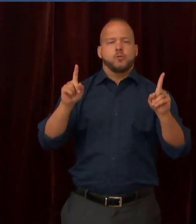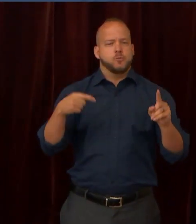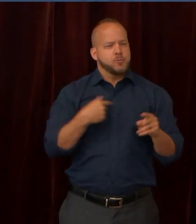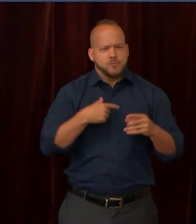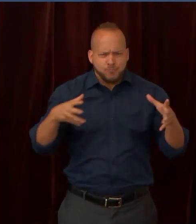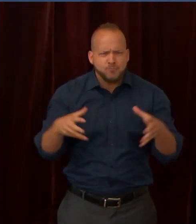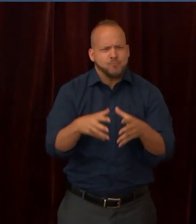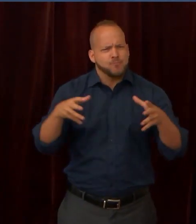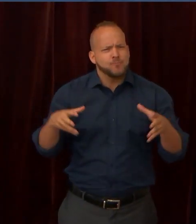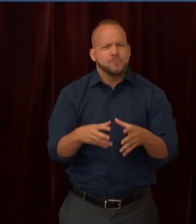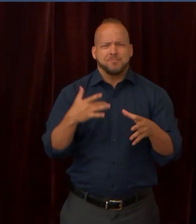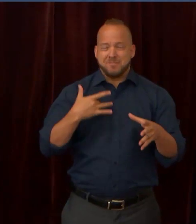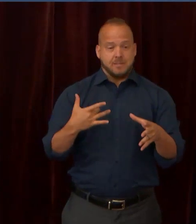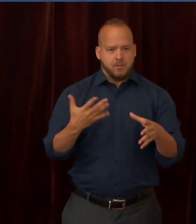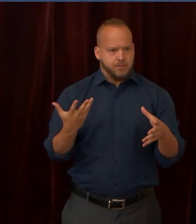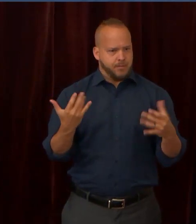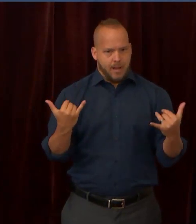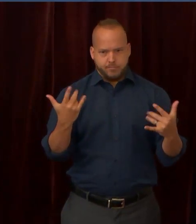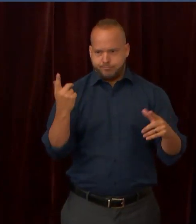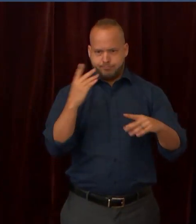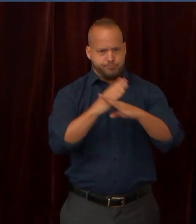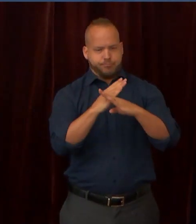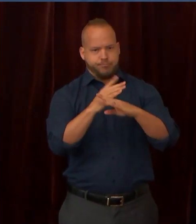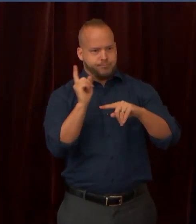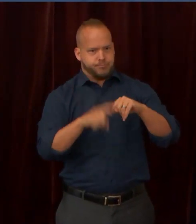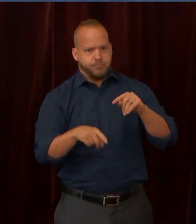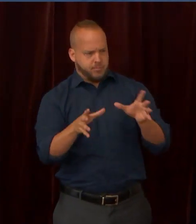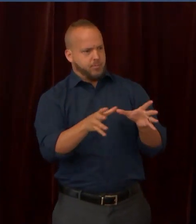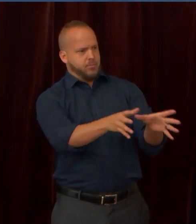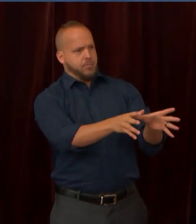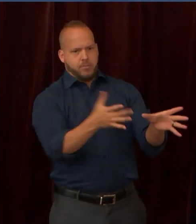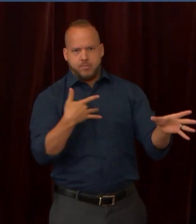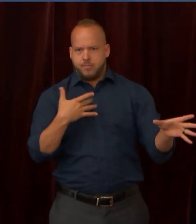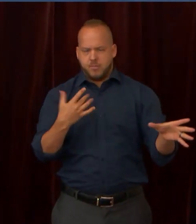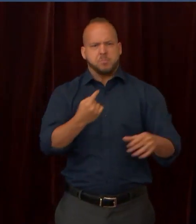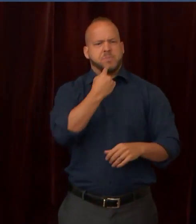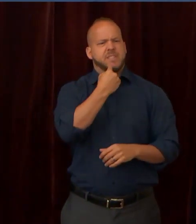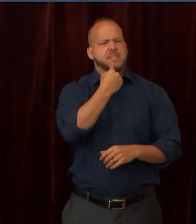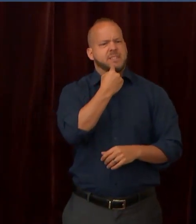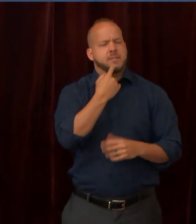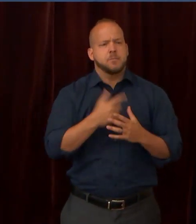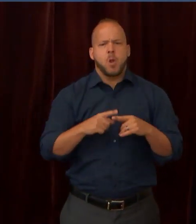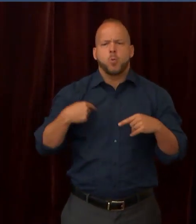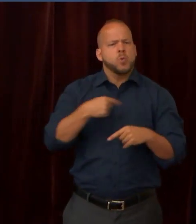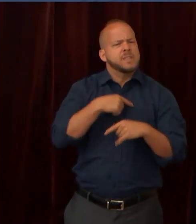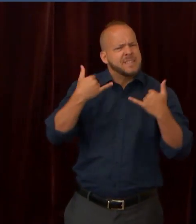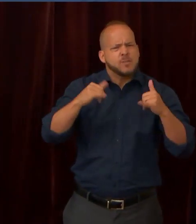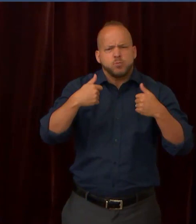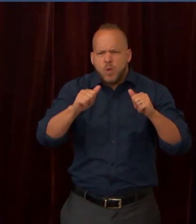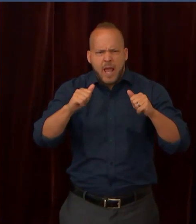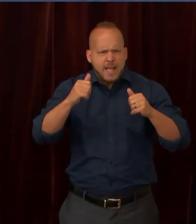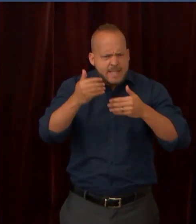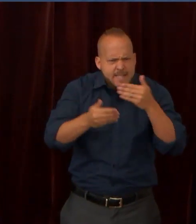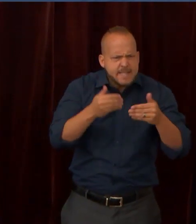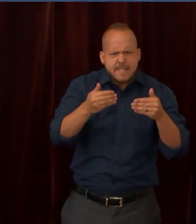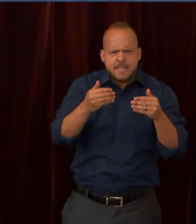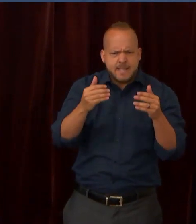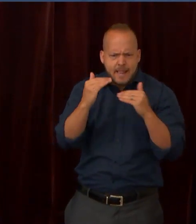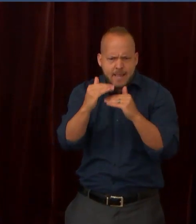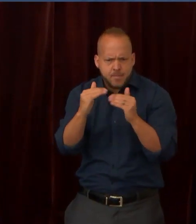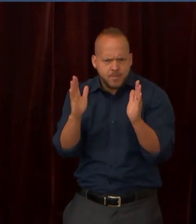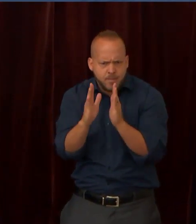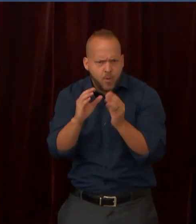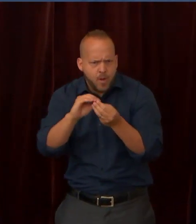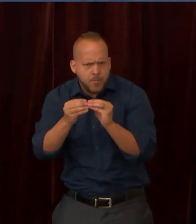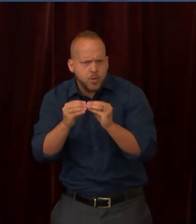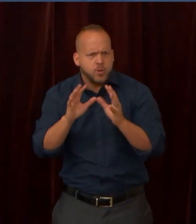these blessed days, even though we did what we could with the restrictions. MAPS was the first mosque in the nation to make